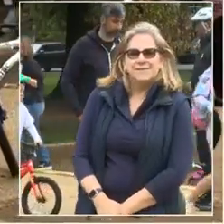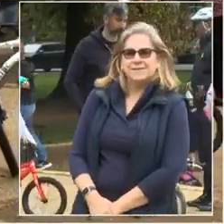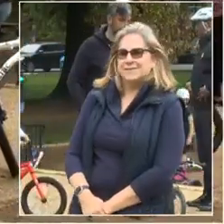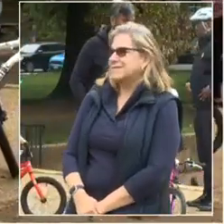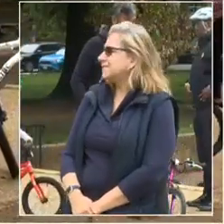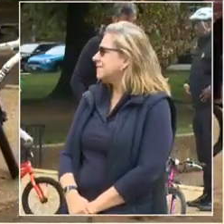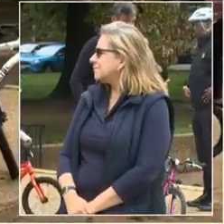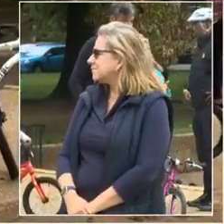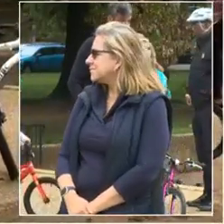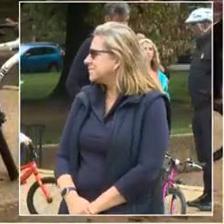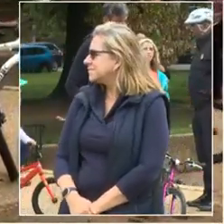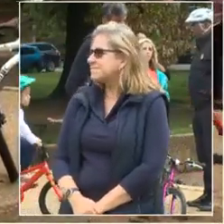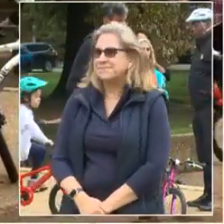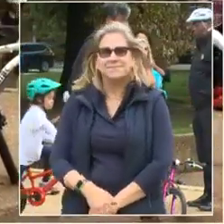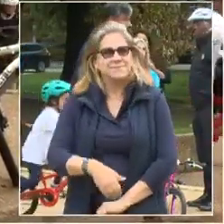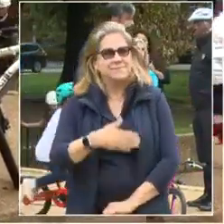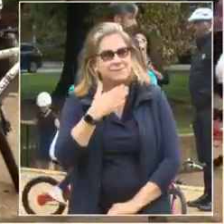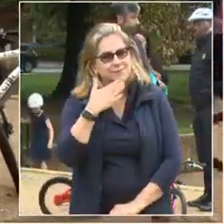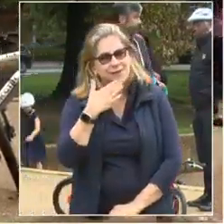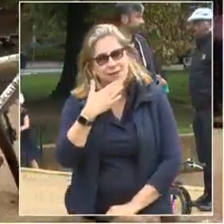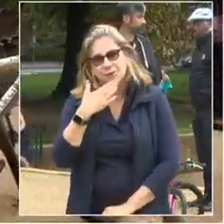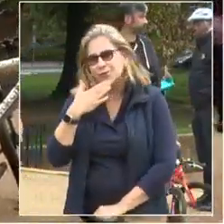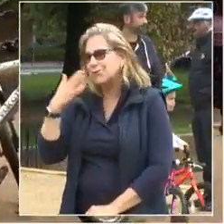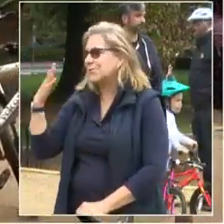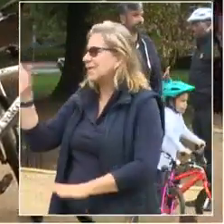Thank you, Council Member. Good morning, everyone.